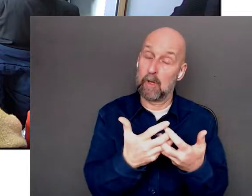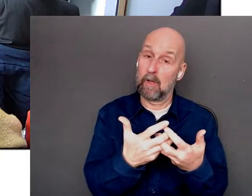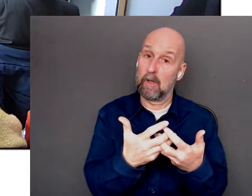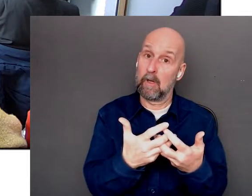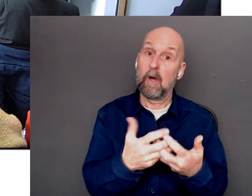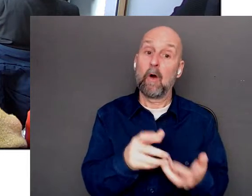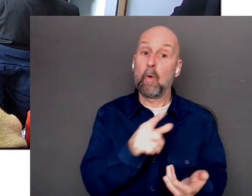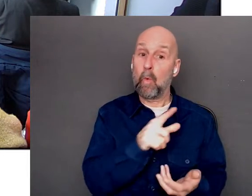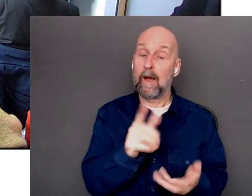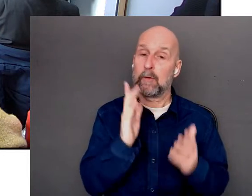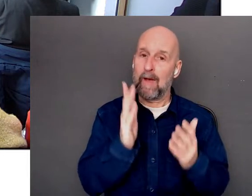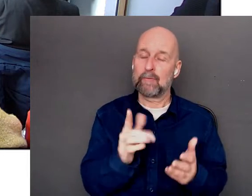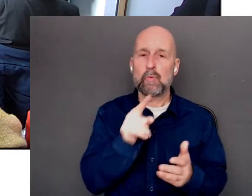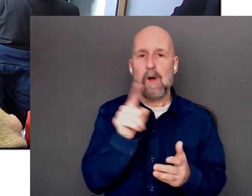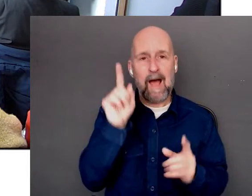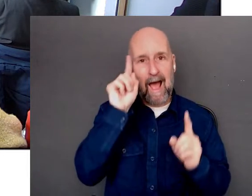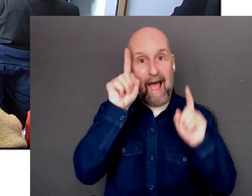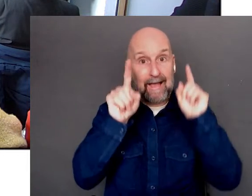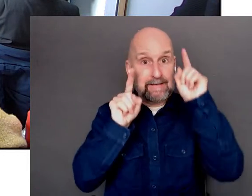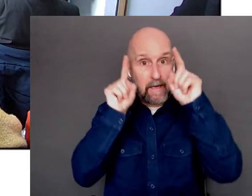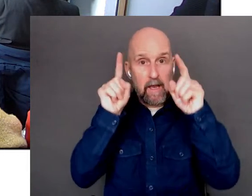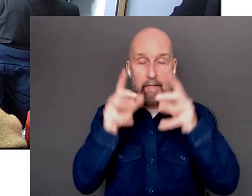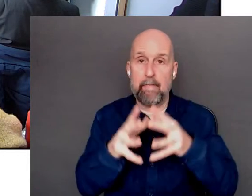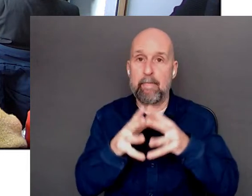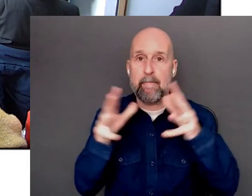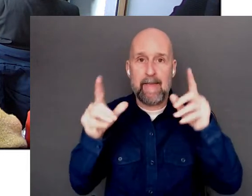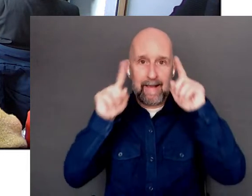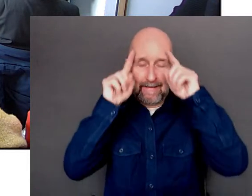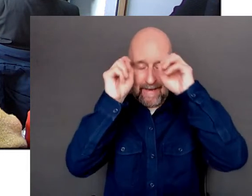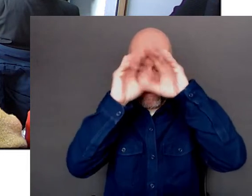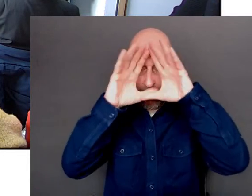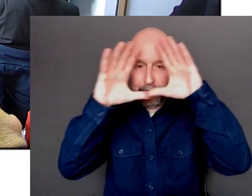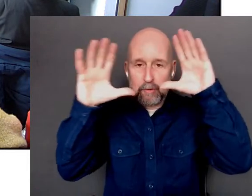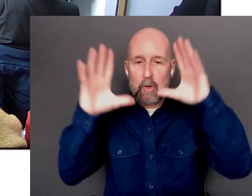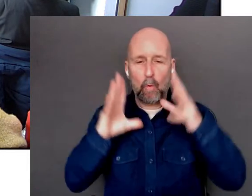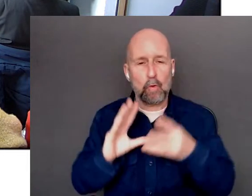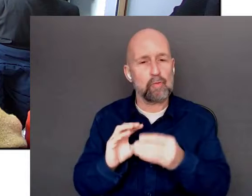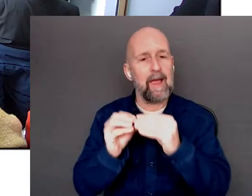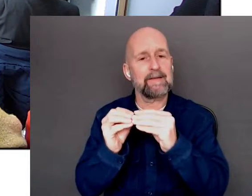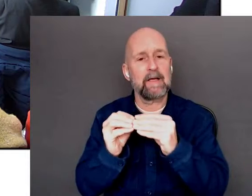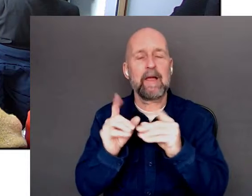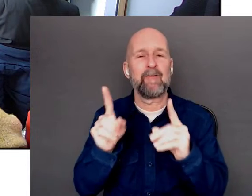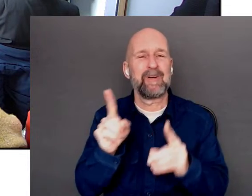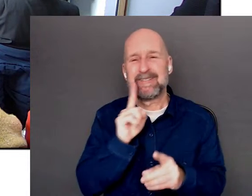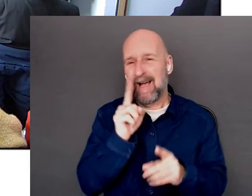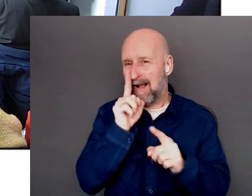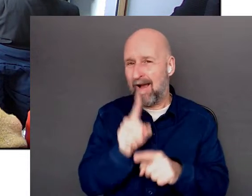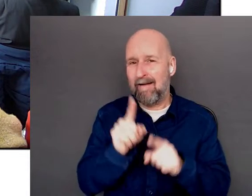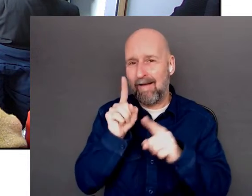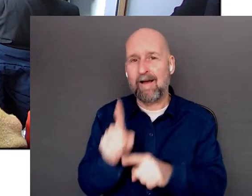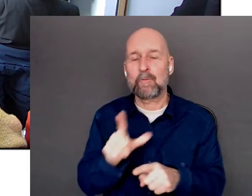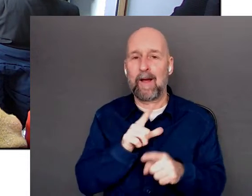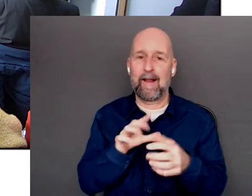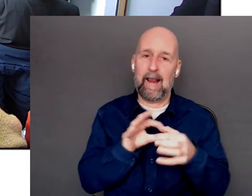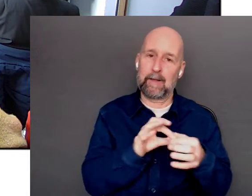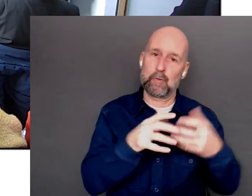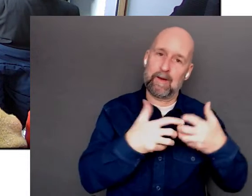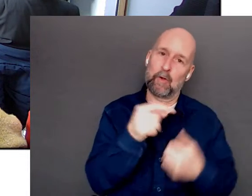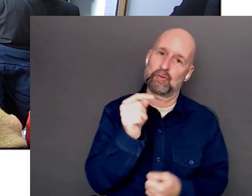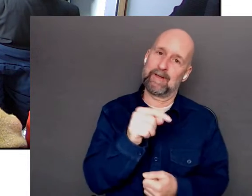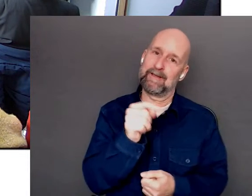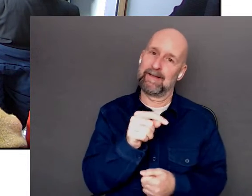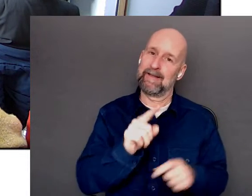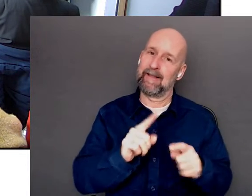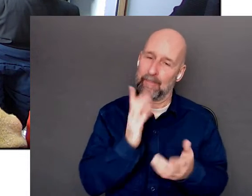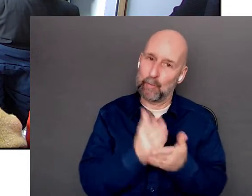to rein back if you have like a big great image in your head of what you want to do? Like how much do you have to rein it back just because of the real world?